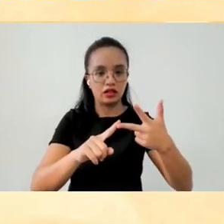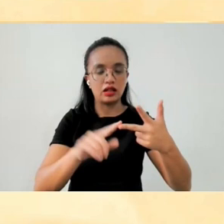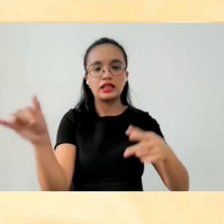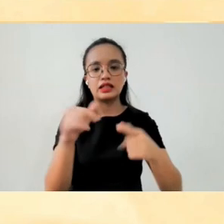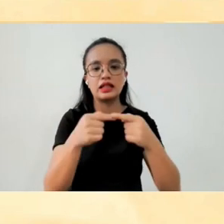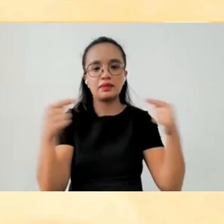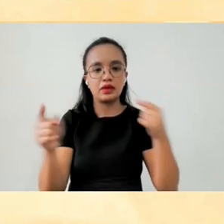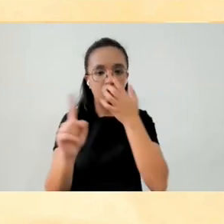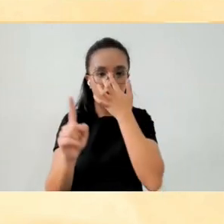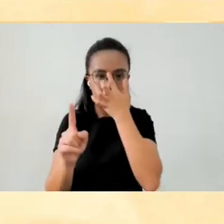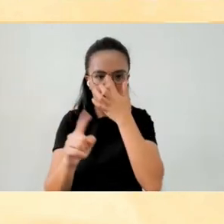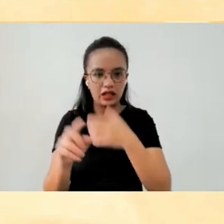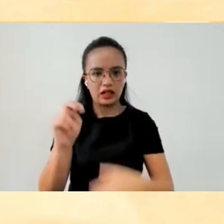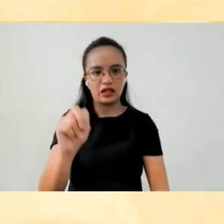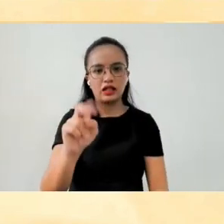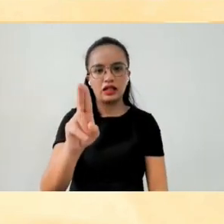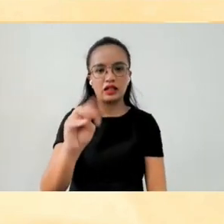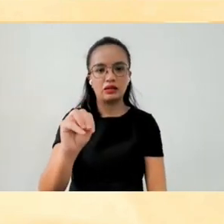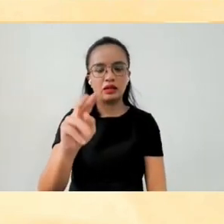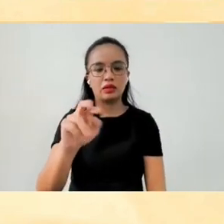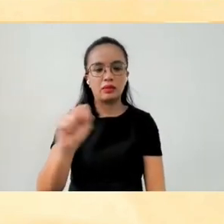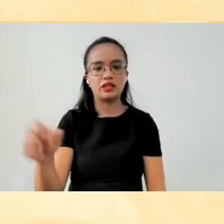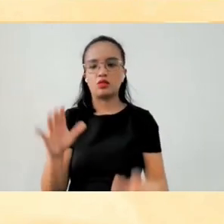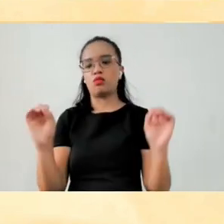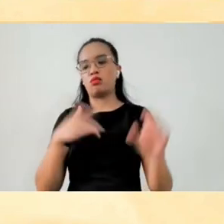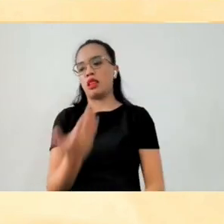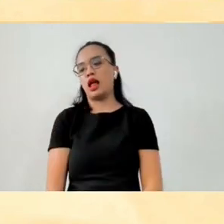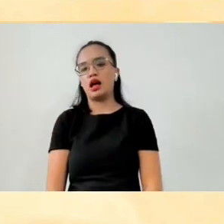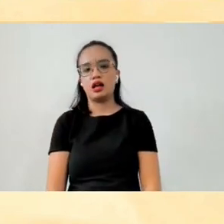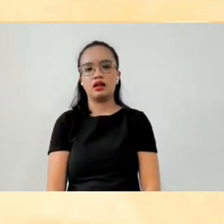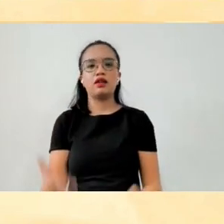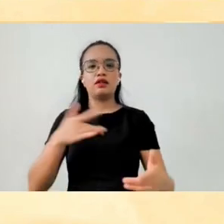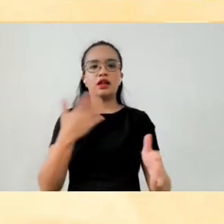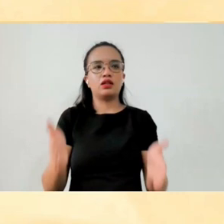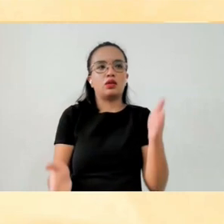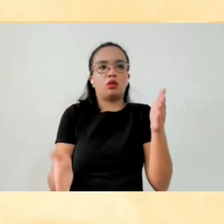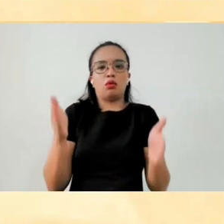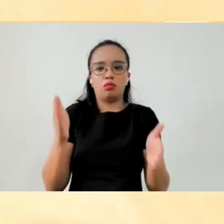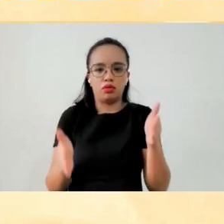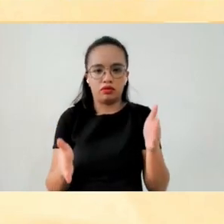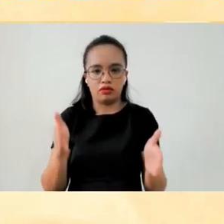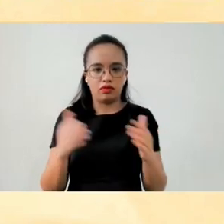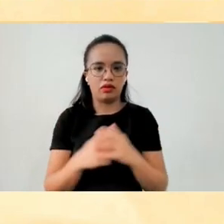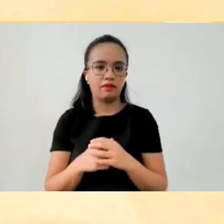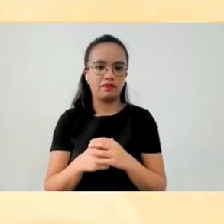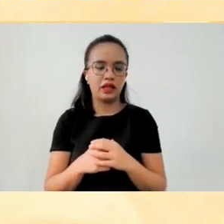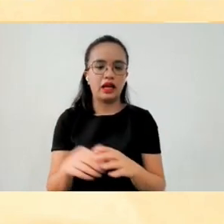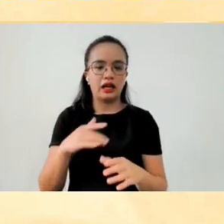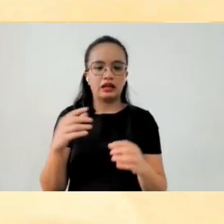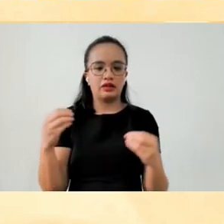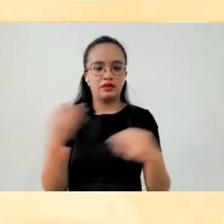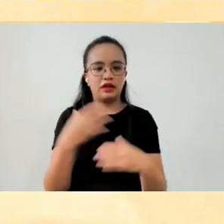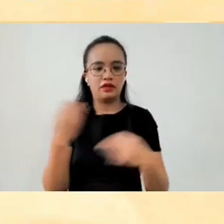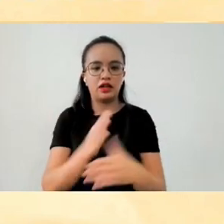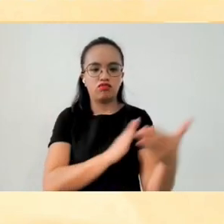which is numbness, no? Walang pakiramdam, para kang robot in a trance and fearful to go to different